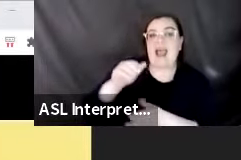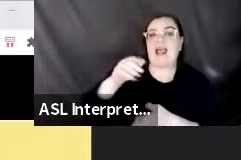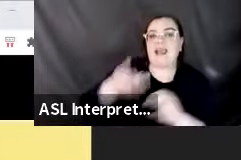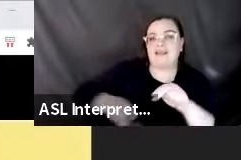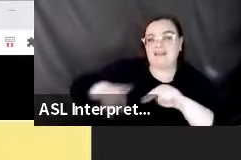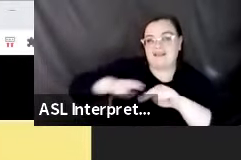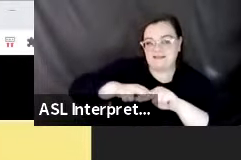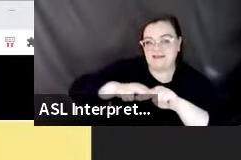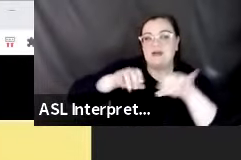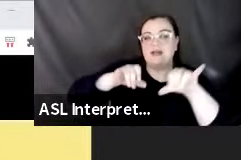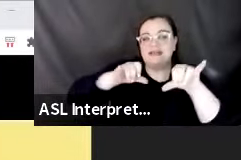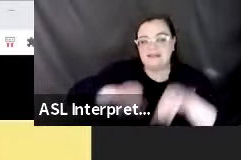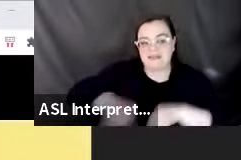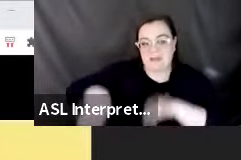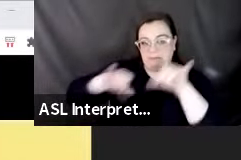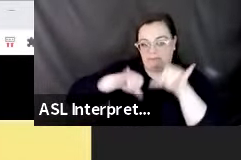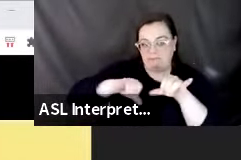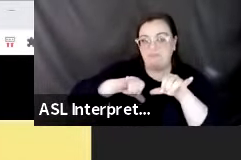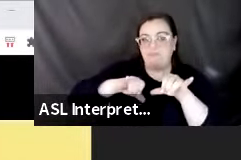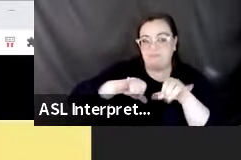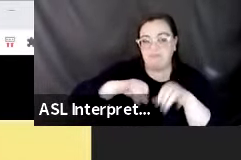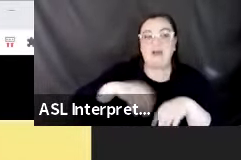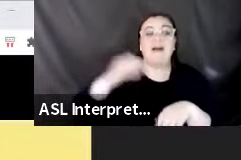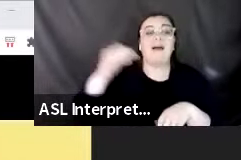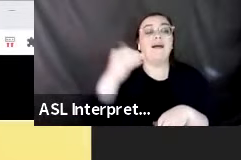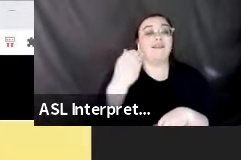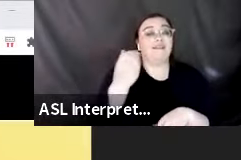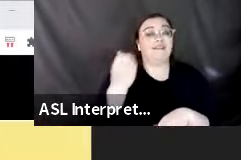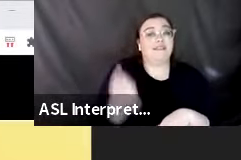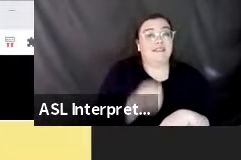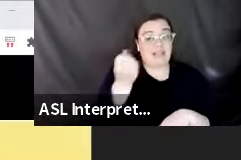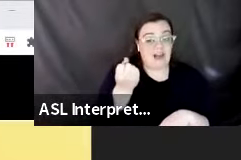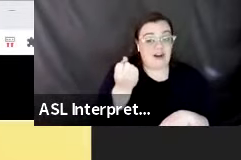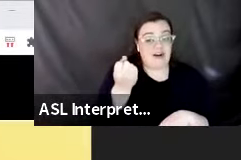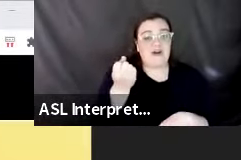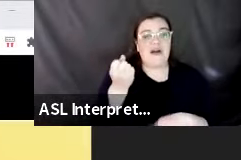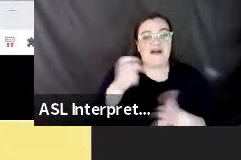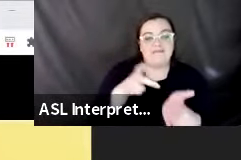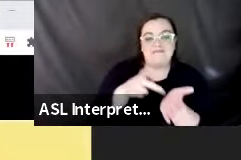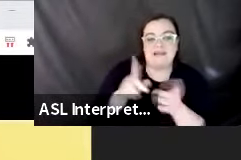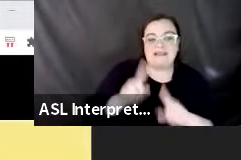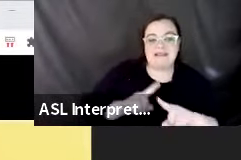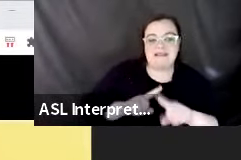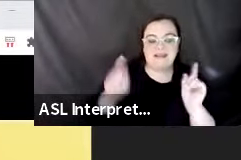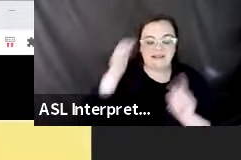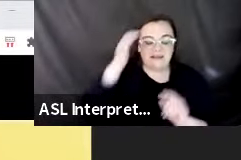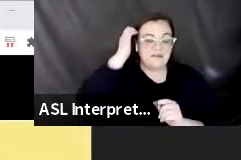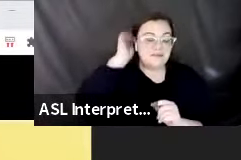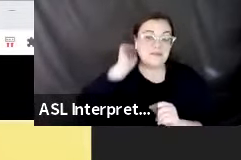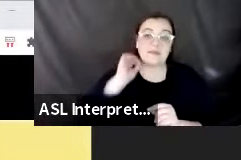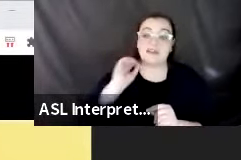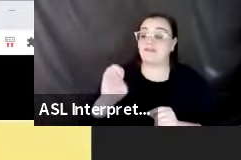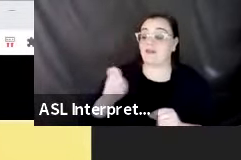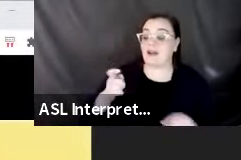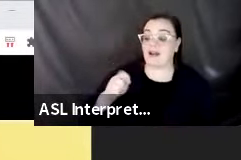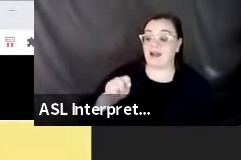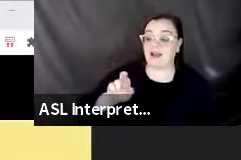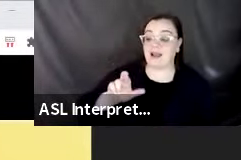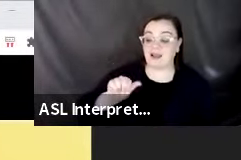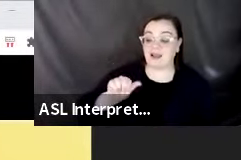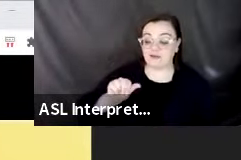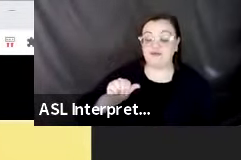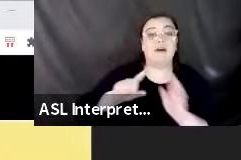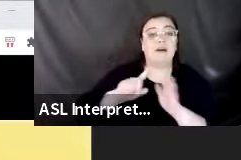same. Saturday is when there's a difference between principal and extra. For an extra, at midnight,